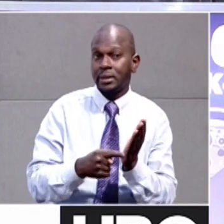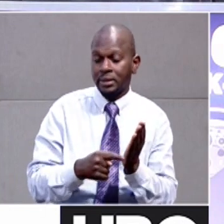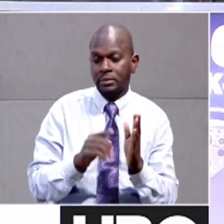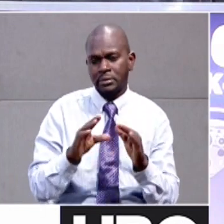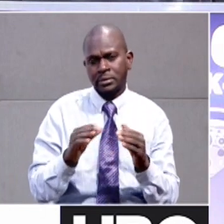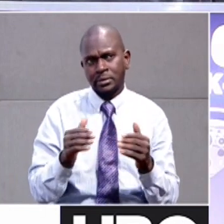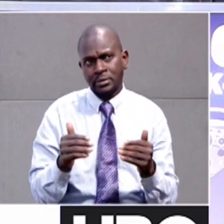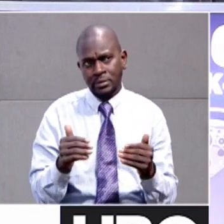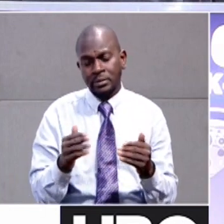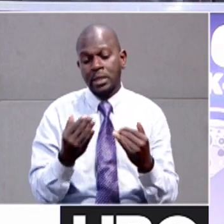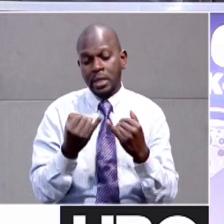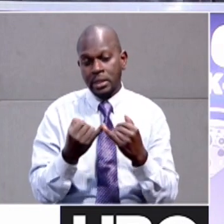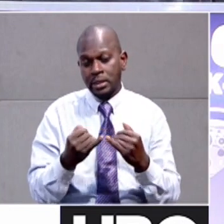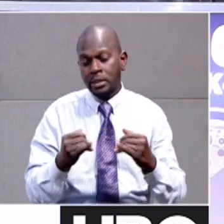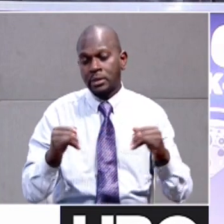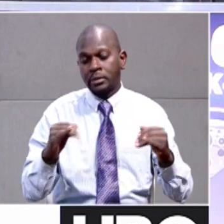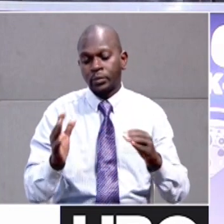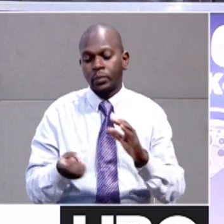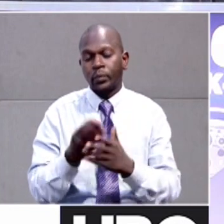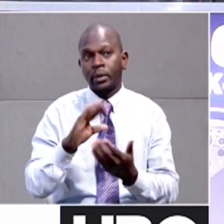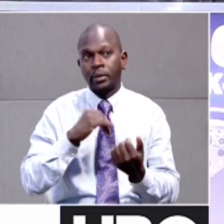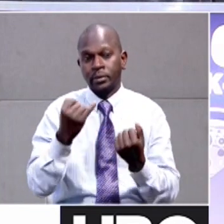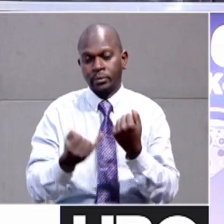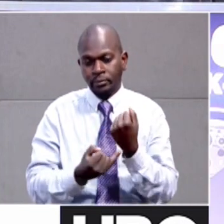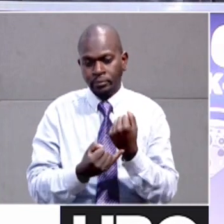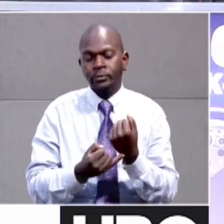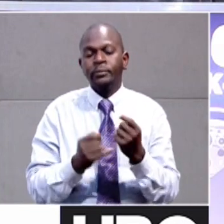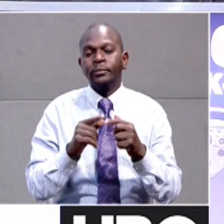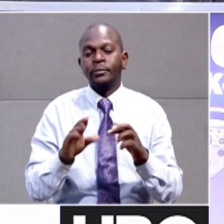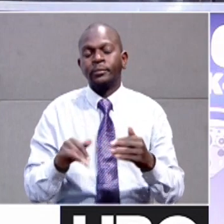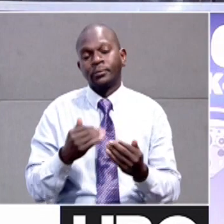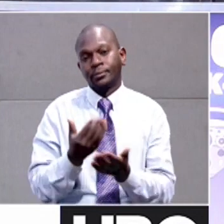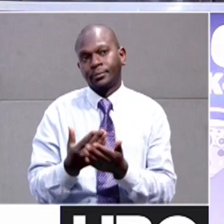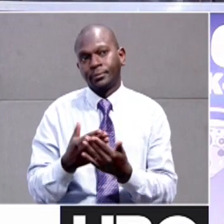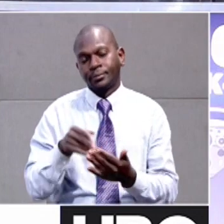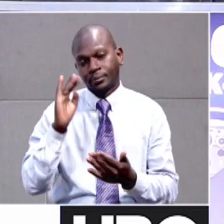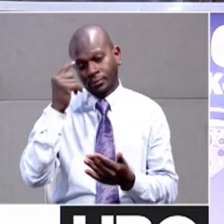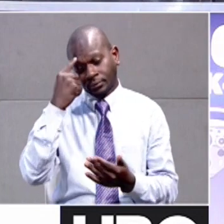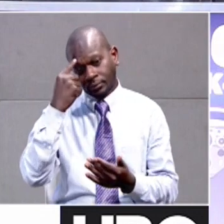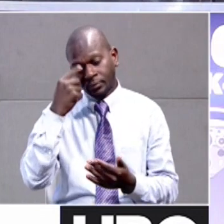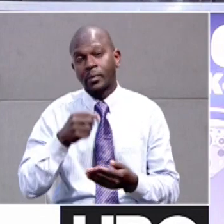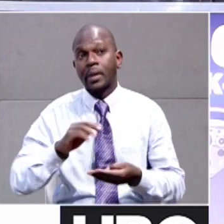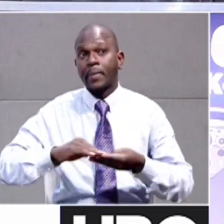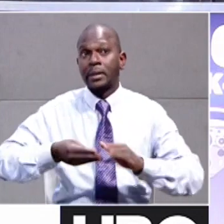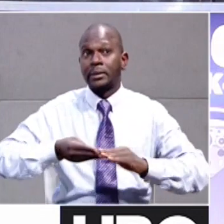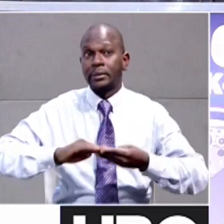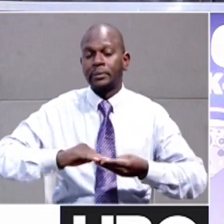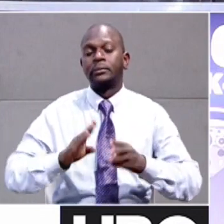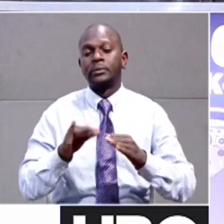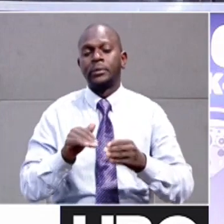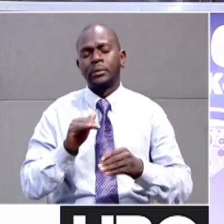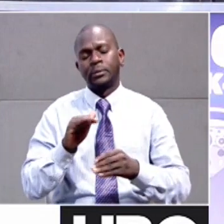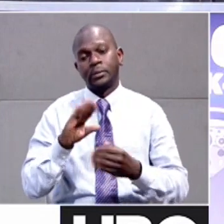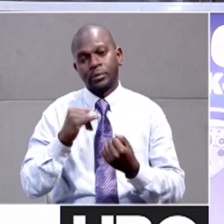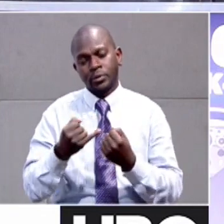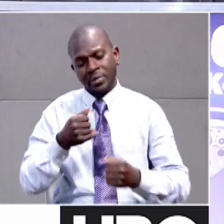the youth will be independent to create a job. The burden will reduce from the government to look a job for them, and they will create their jobs